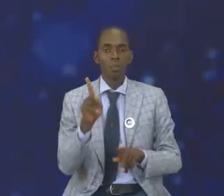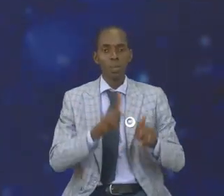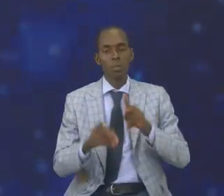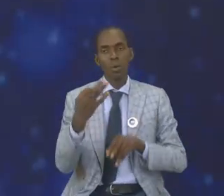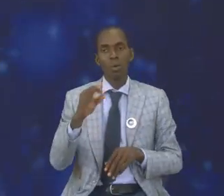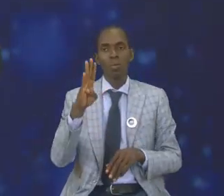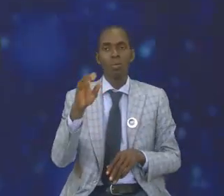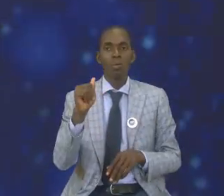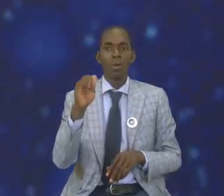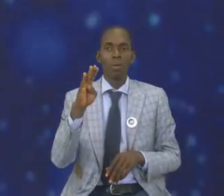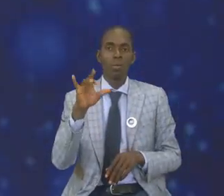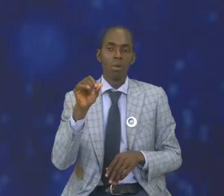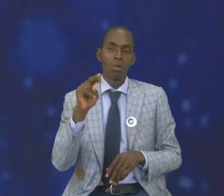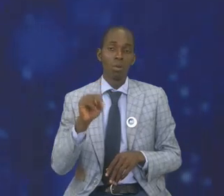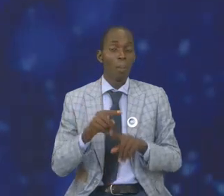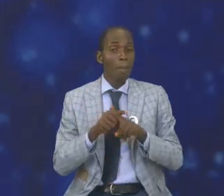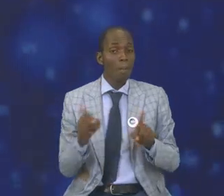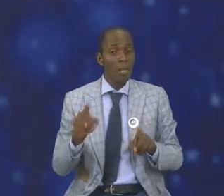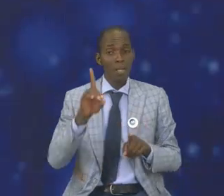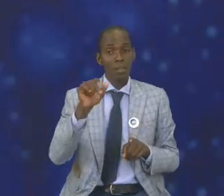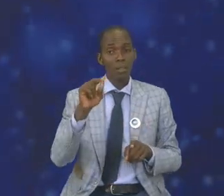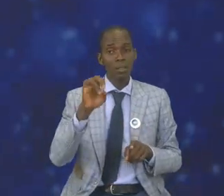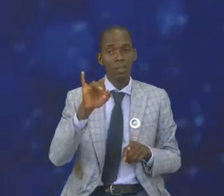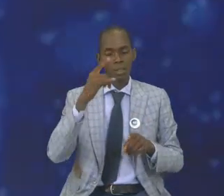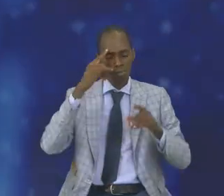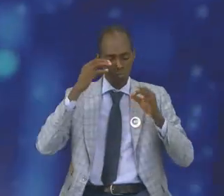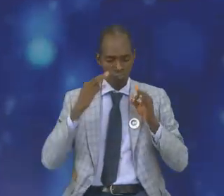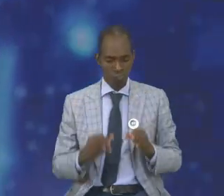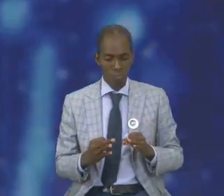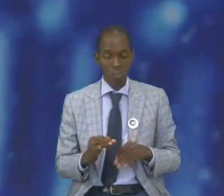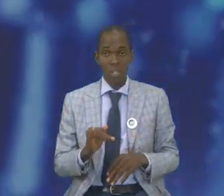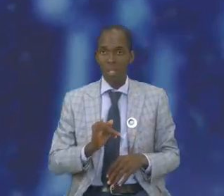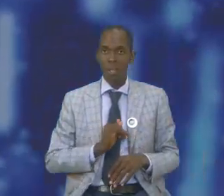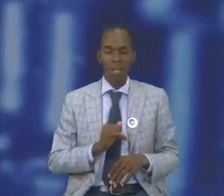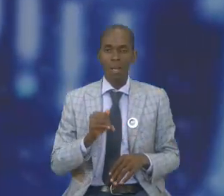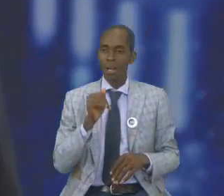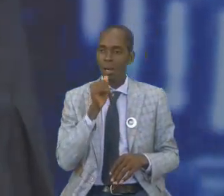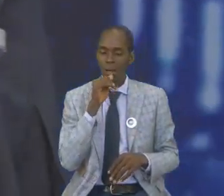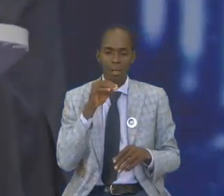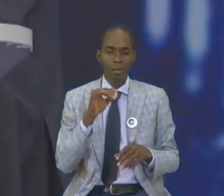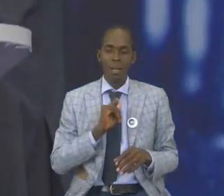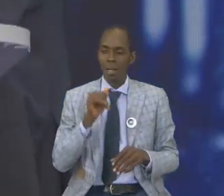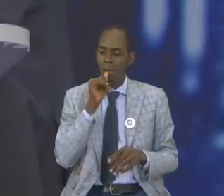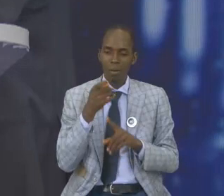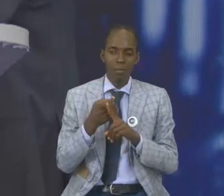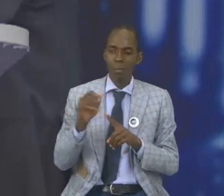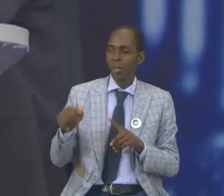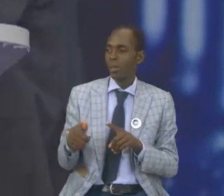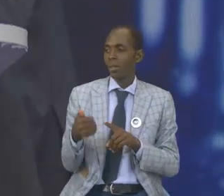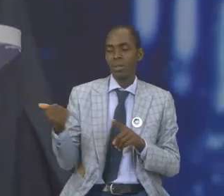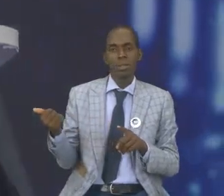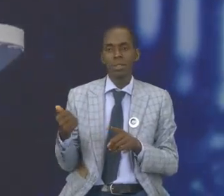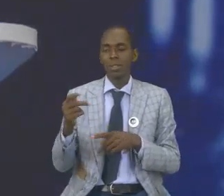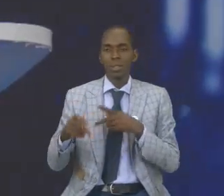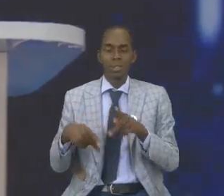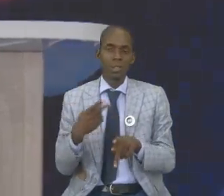But Daniel said, I'm of another race. I'm of another set of people.